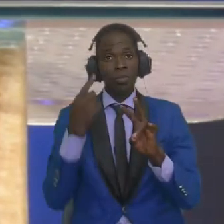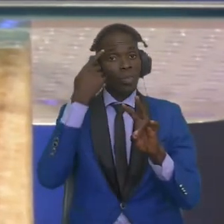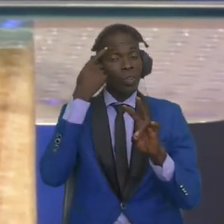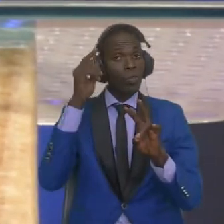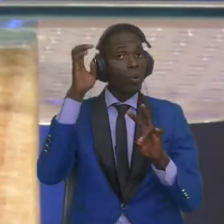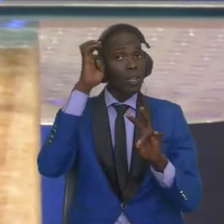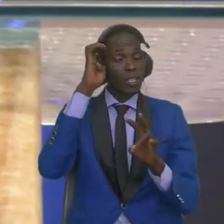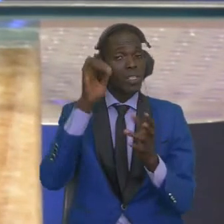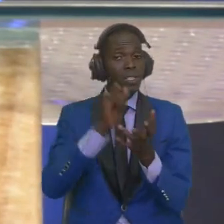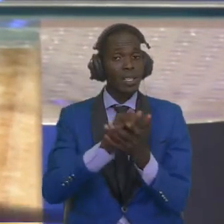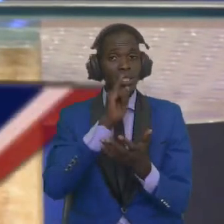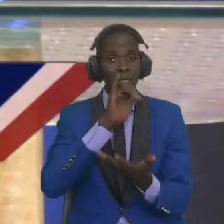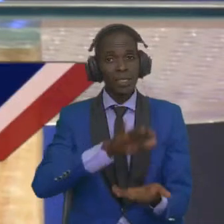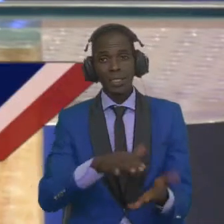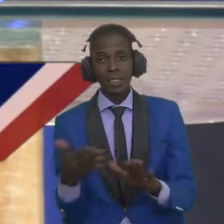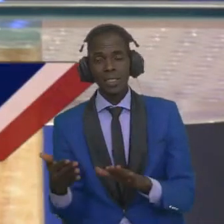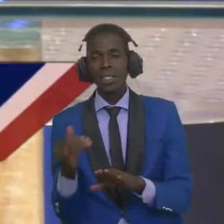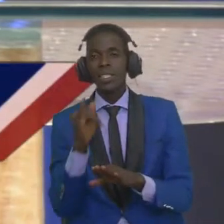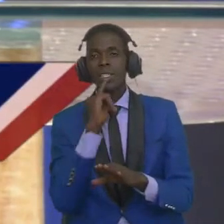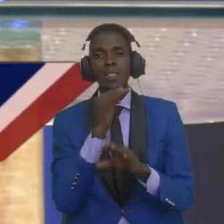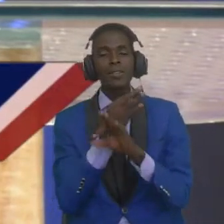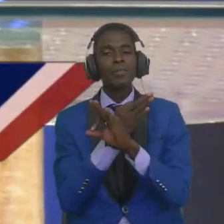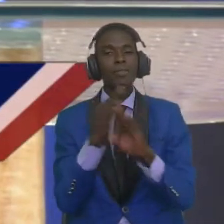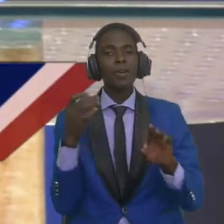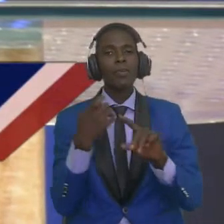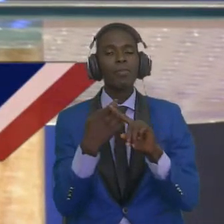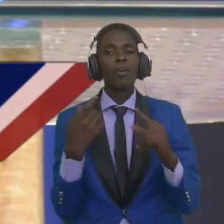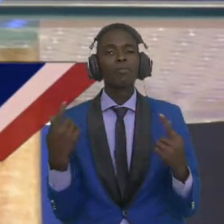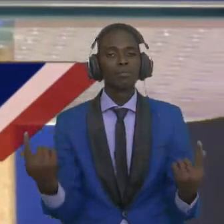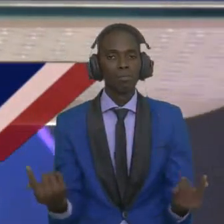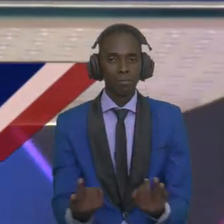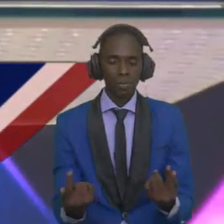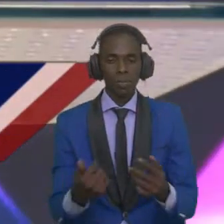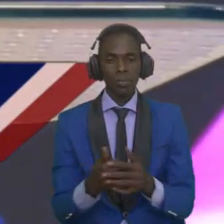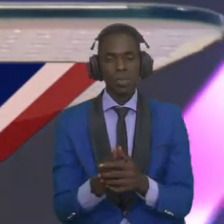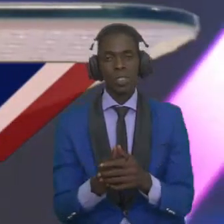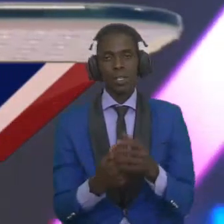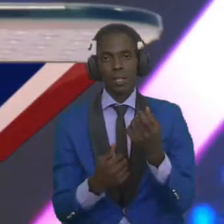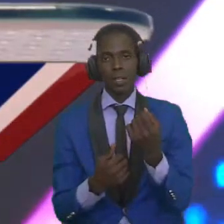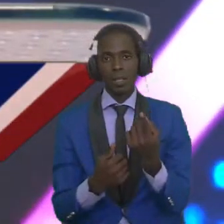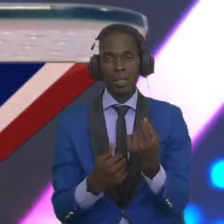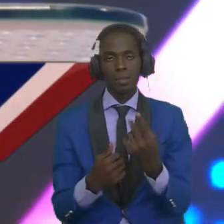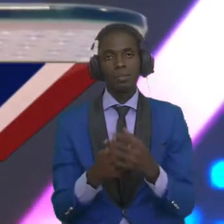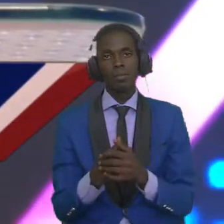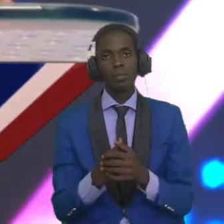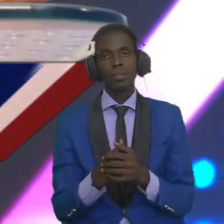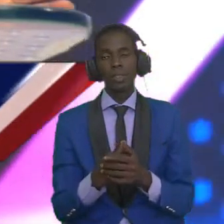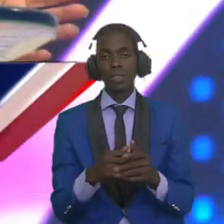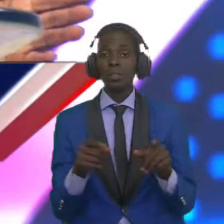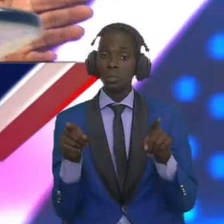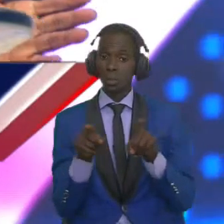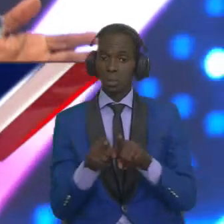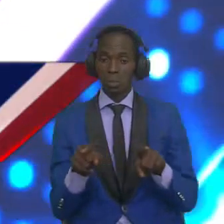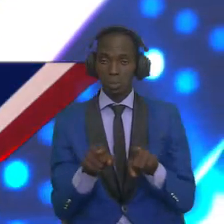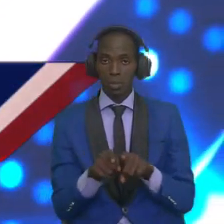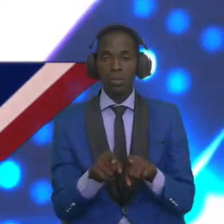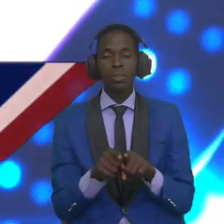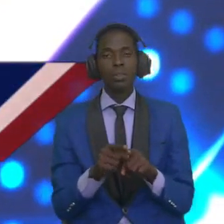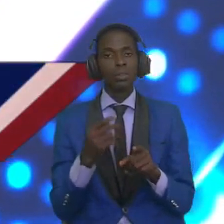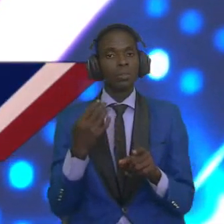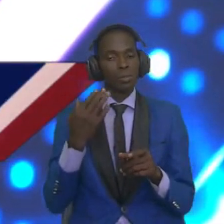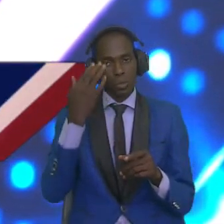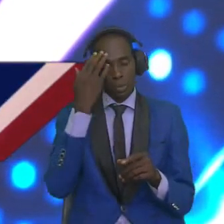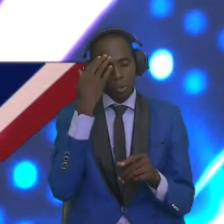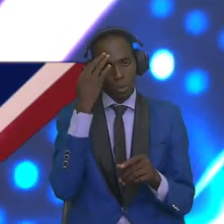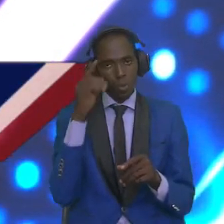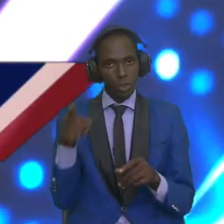is dead is freed from sin. Verse 11 then tells us, likewise, reckon ye